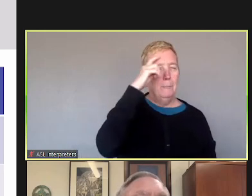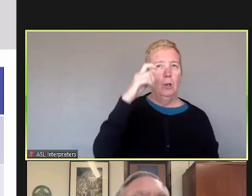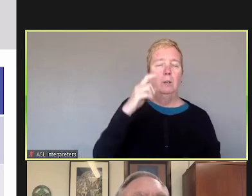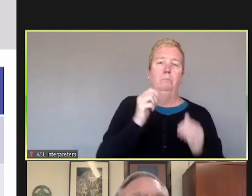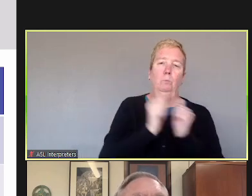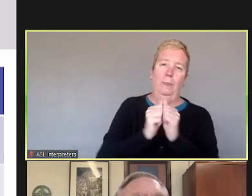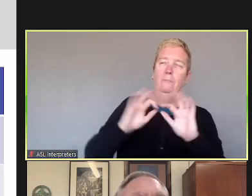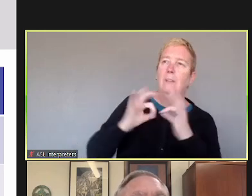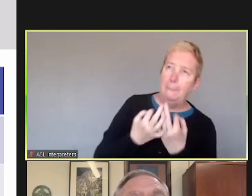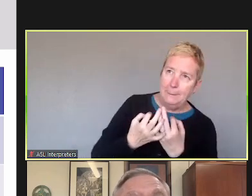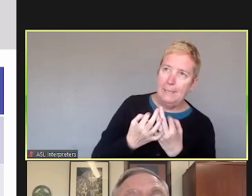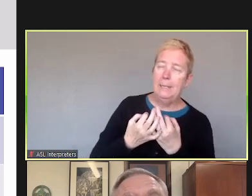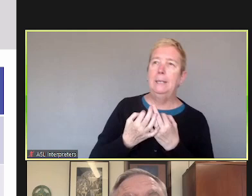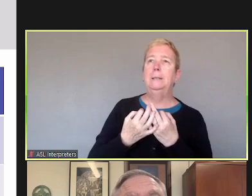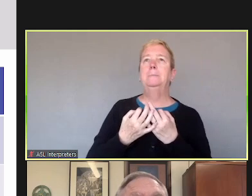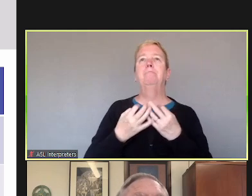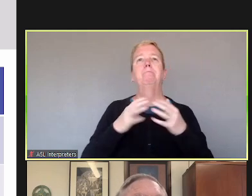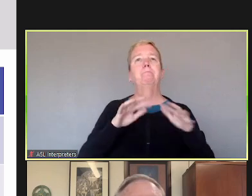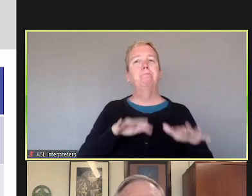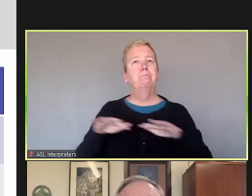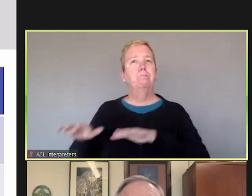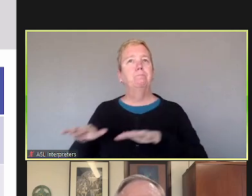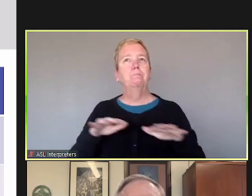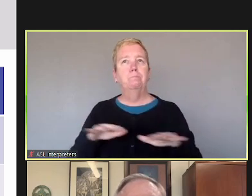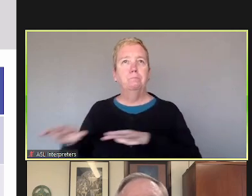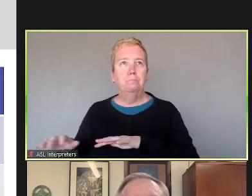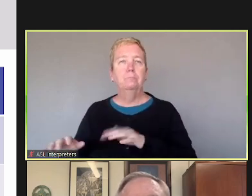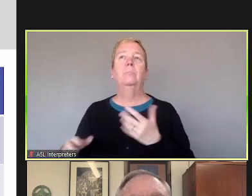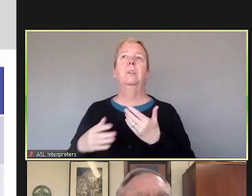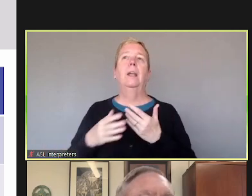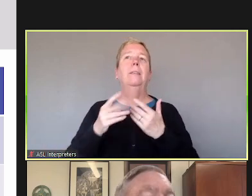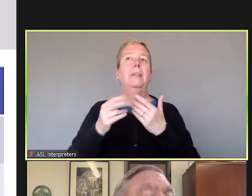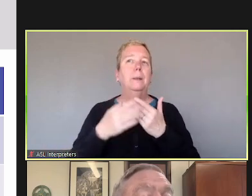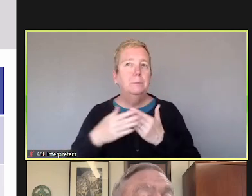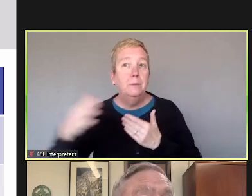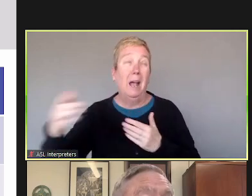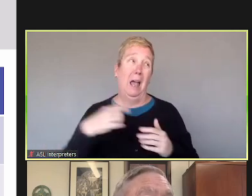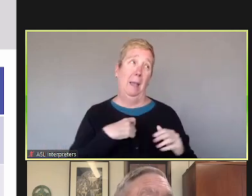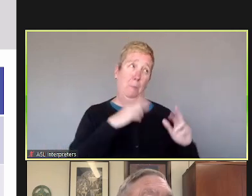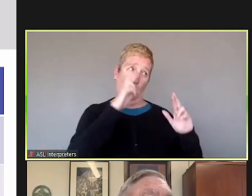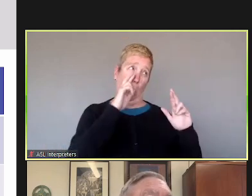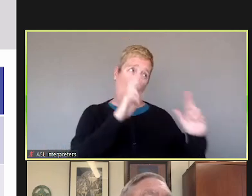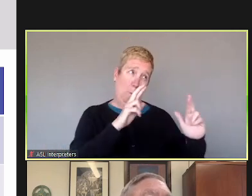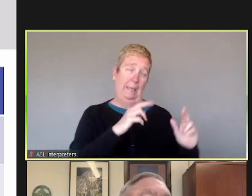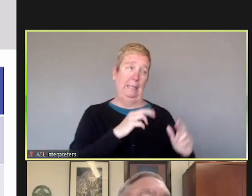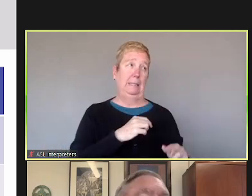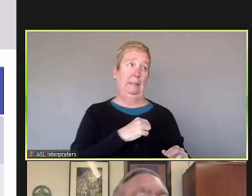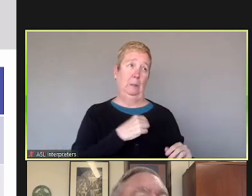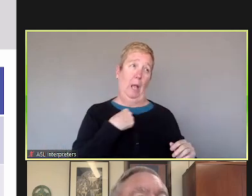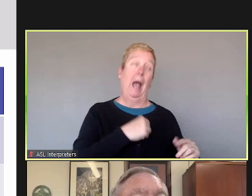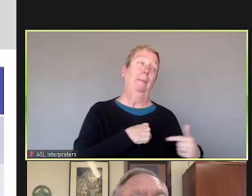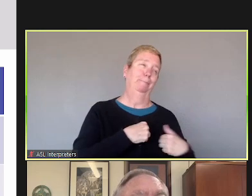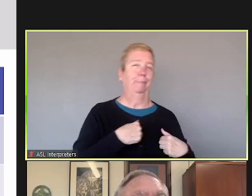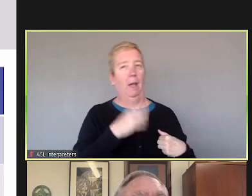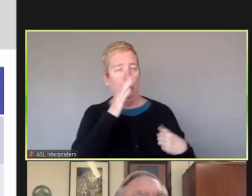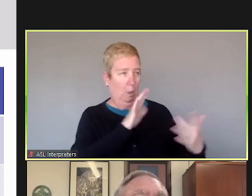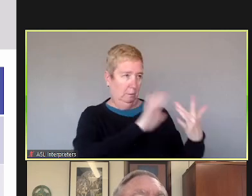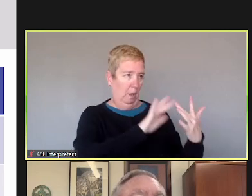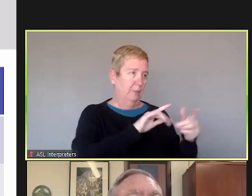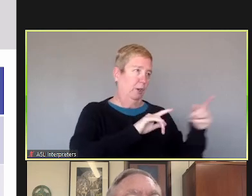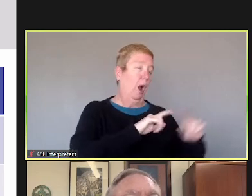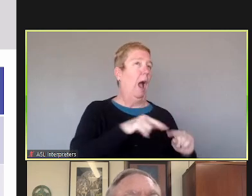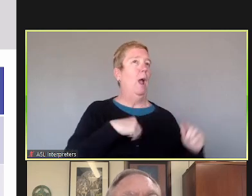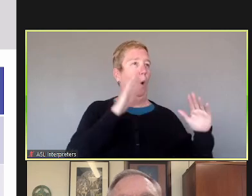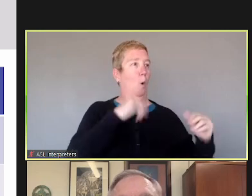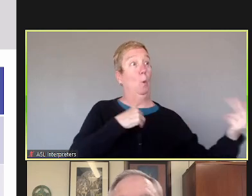And I hope that we continue, you know, I know I will continue contacting her and calling her up with questions